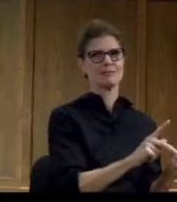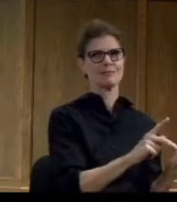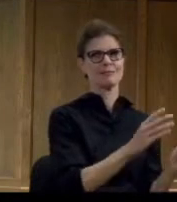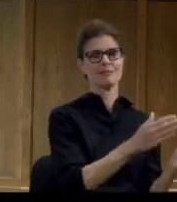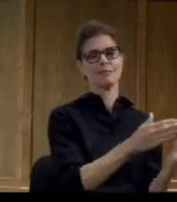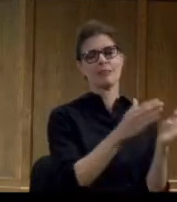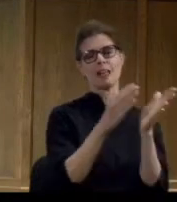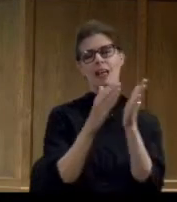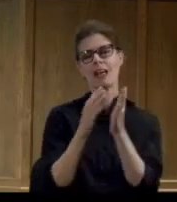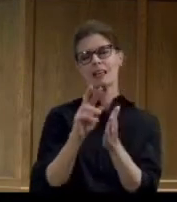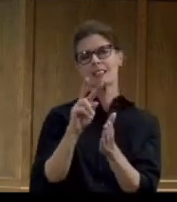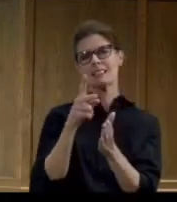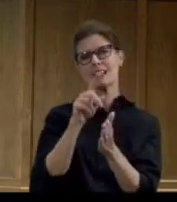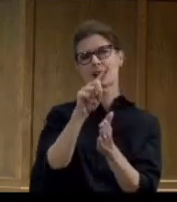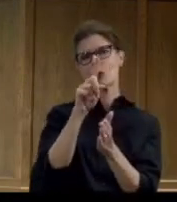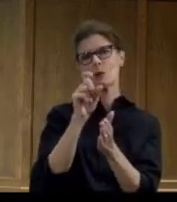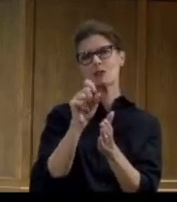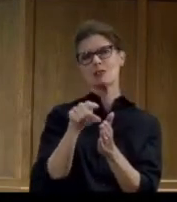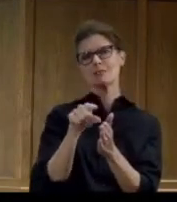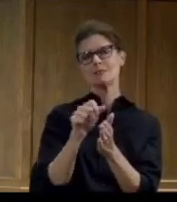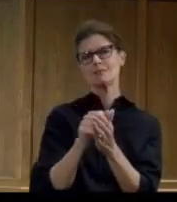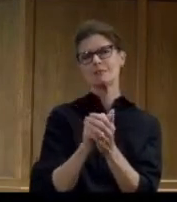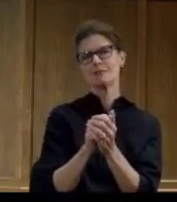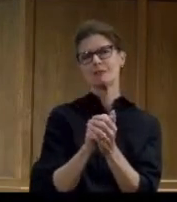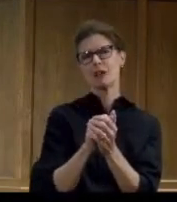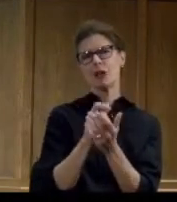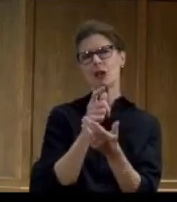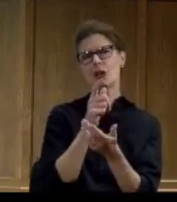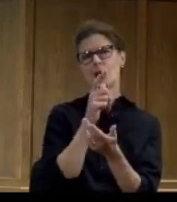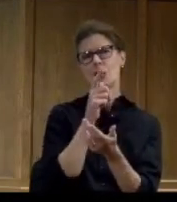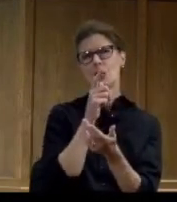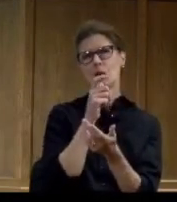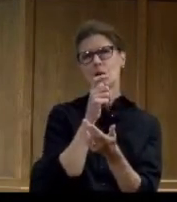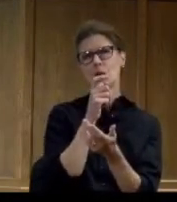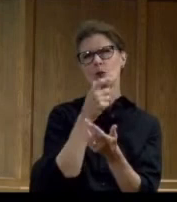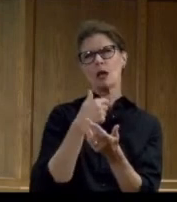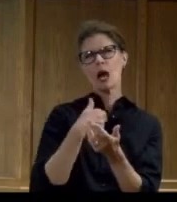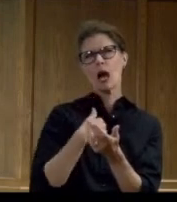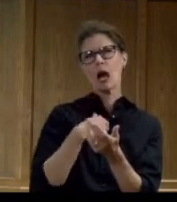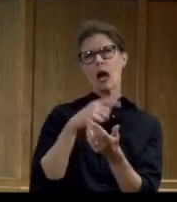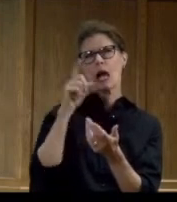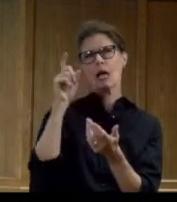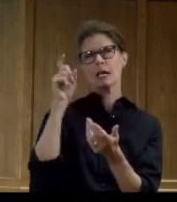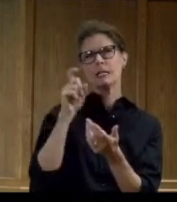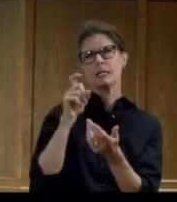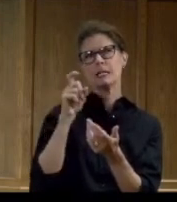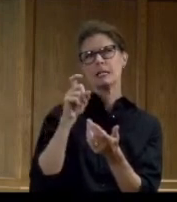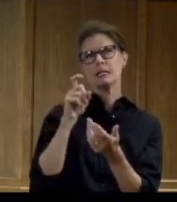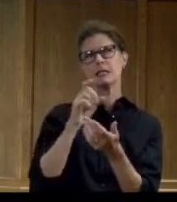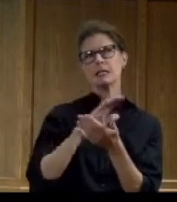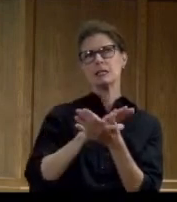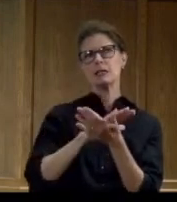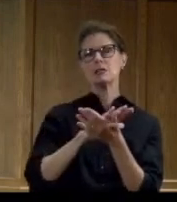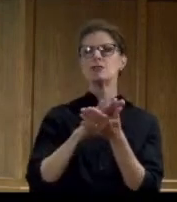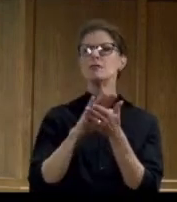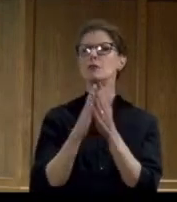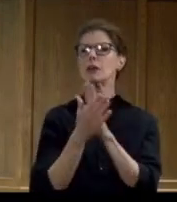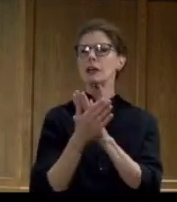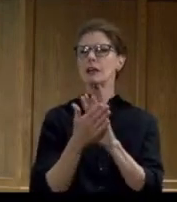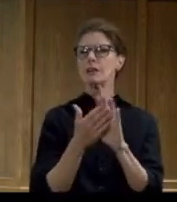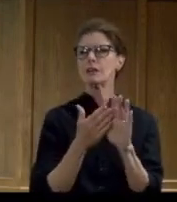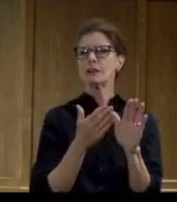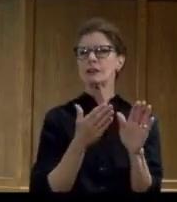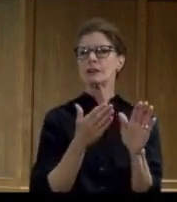the second question I'd ask you to ask yourself this week is, who do I need to forgive? You are never